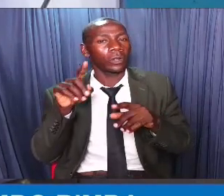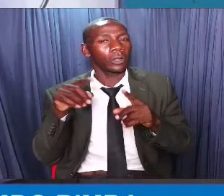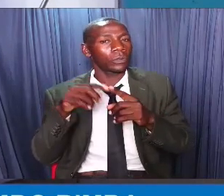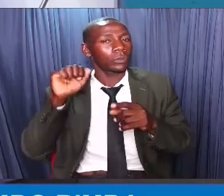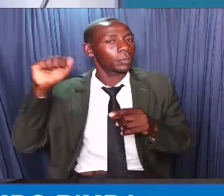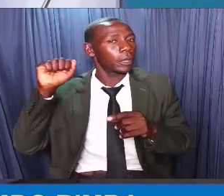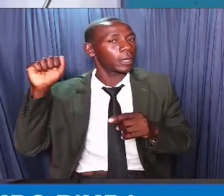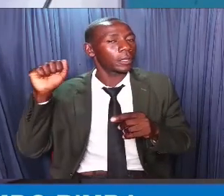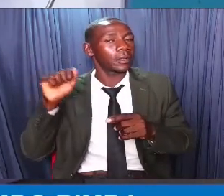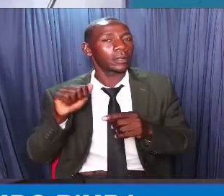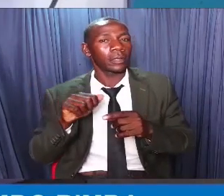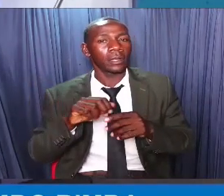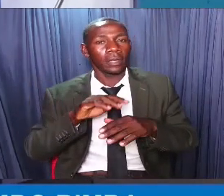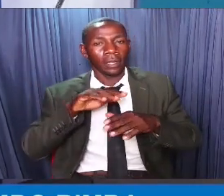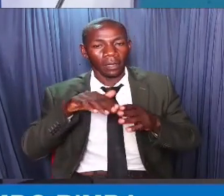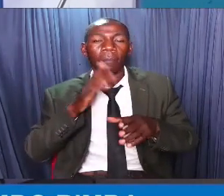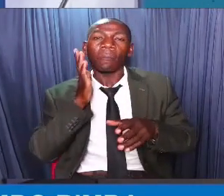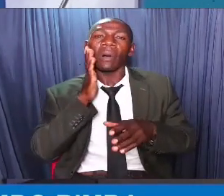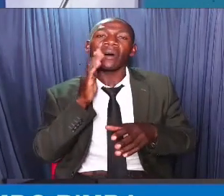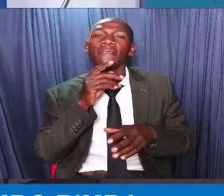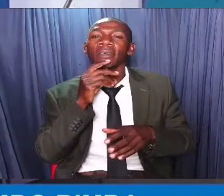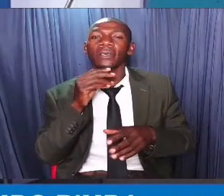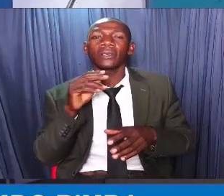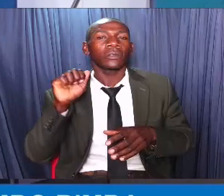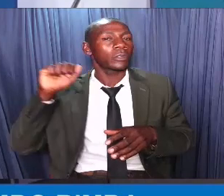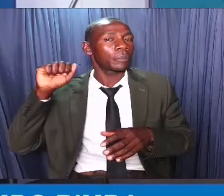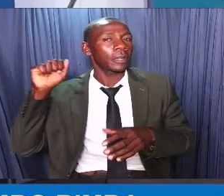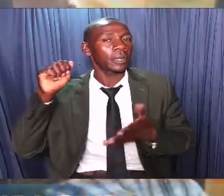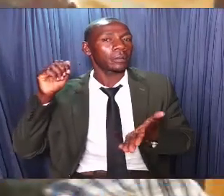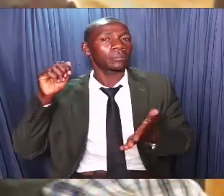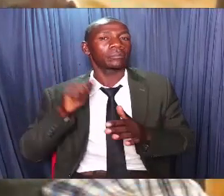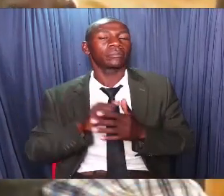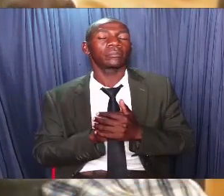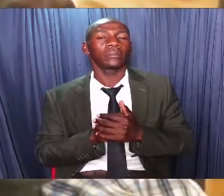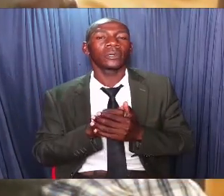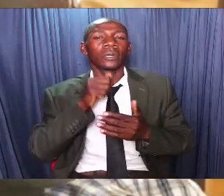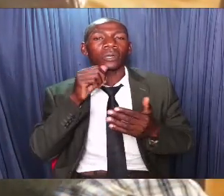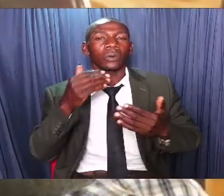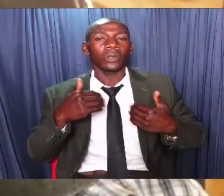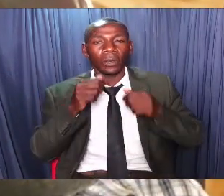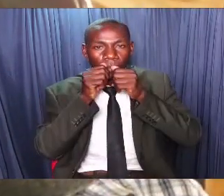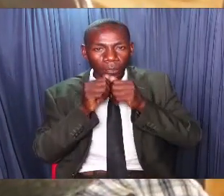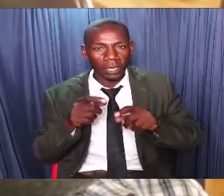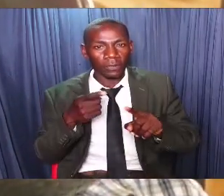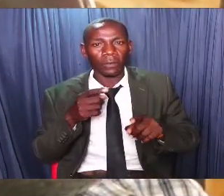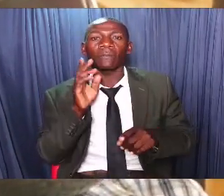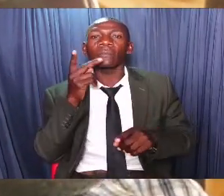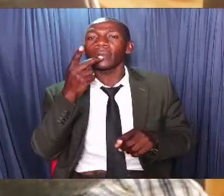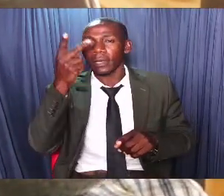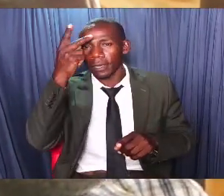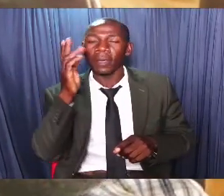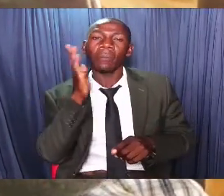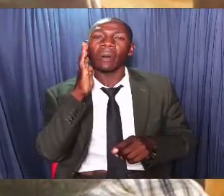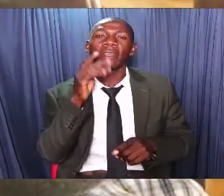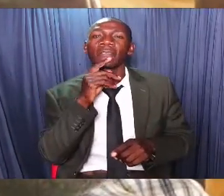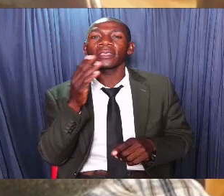him. Na huyo aliye chini baba na mama. Your father and your mother. Mwamuhalifu. You are rebelling them. Hamna radhi ya wazazi. You don't have their contentment to you. Baba na